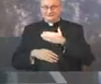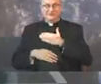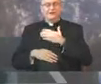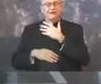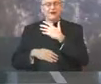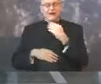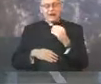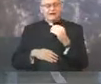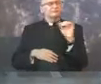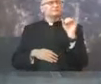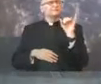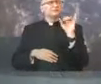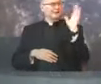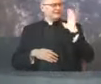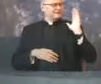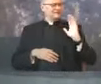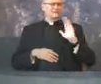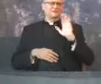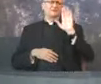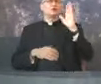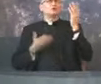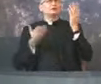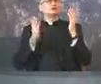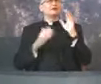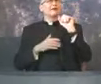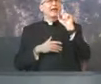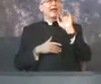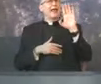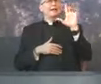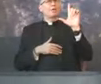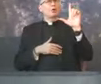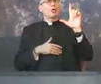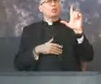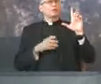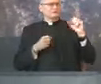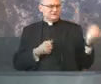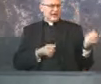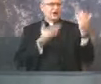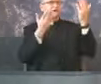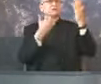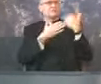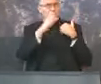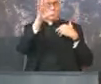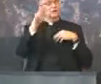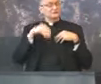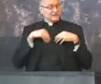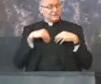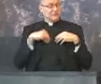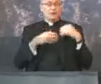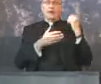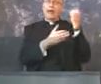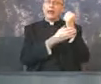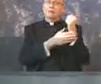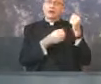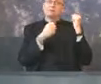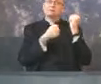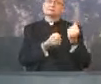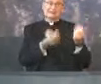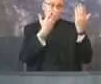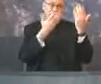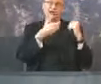them as once you were pleased to accept the gifts of your servant Abel the Just, the sacrifice of Abraham, our father in faith, and